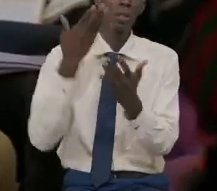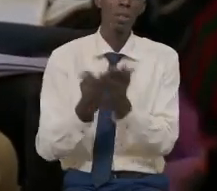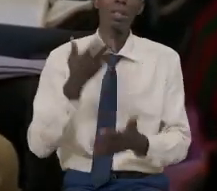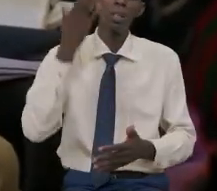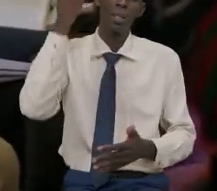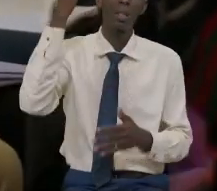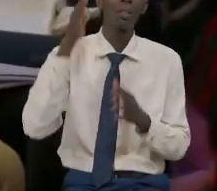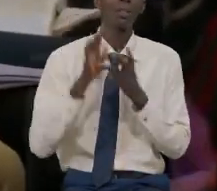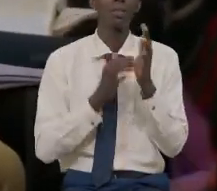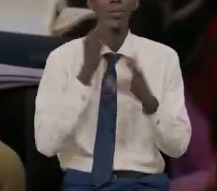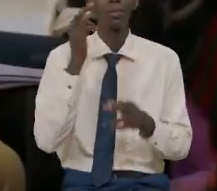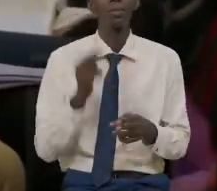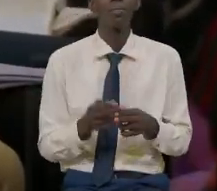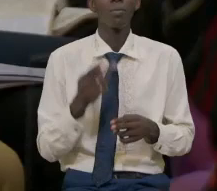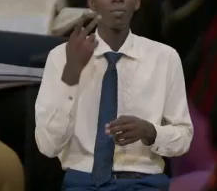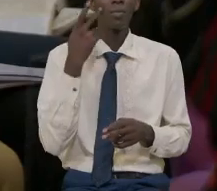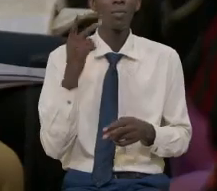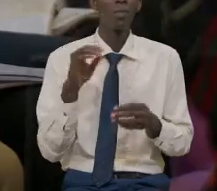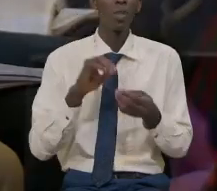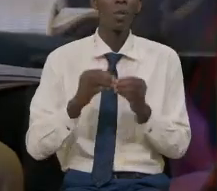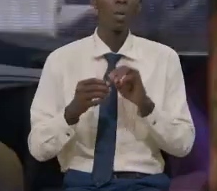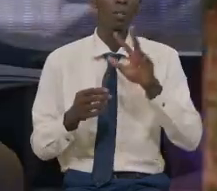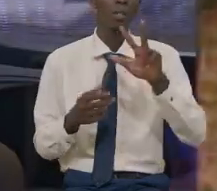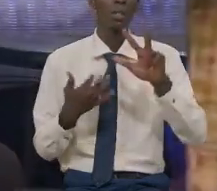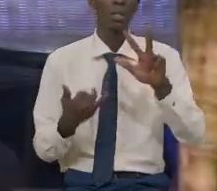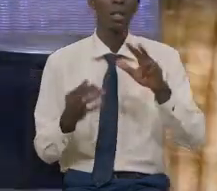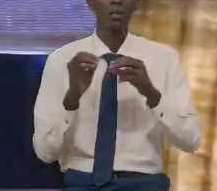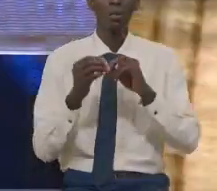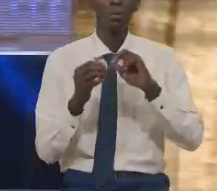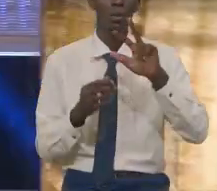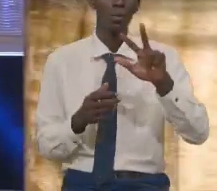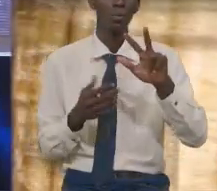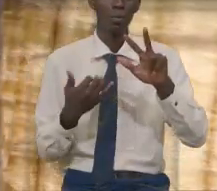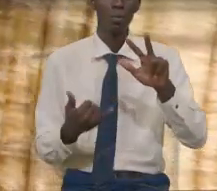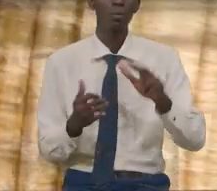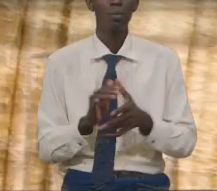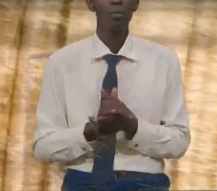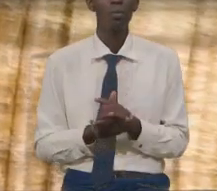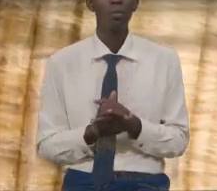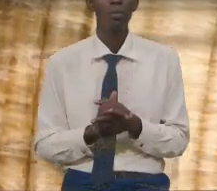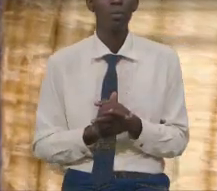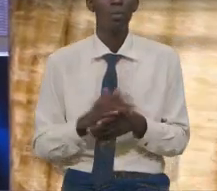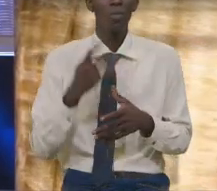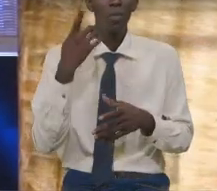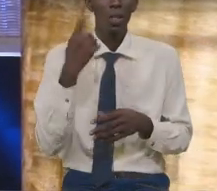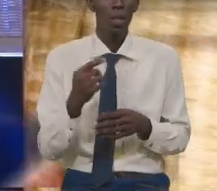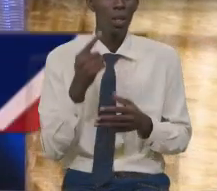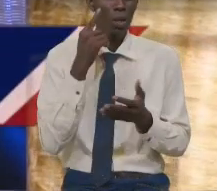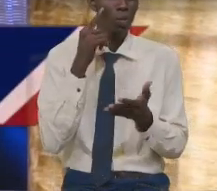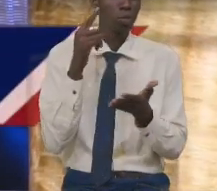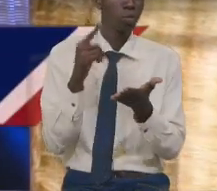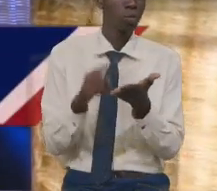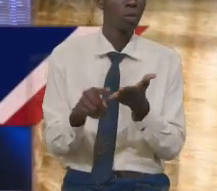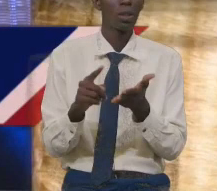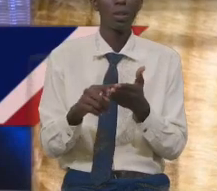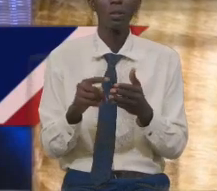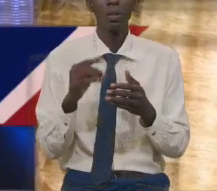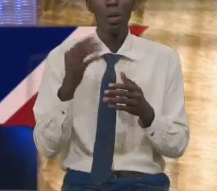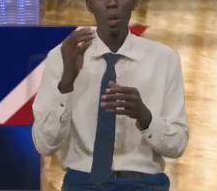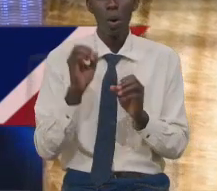name. Oh, we're looking at number three here. Number three, we're looking at the noticeable privilege